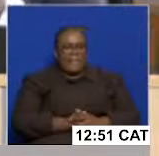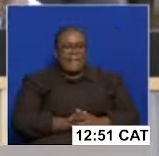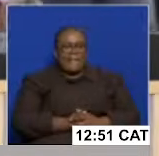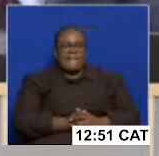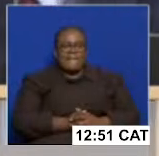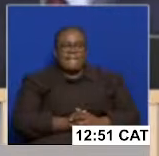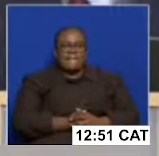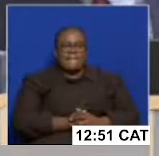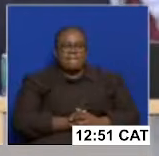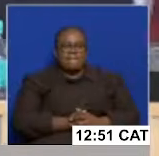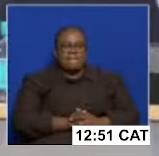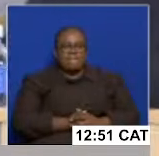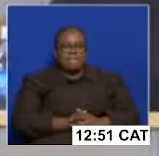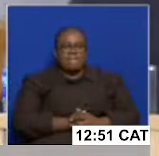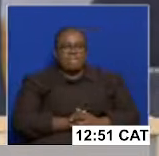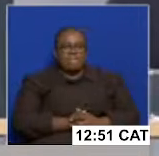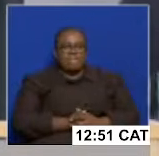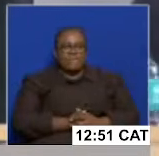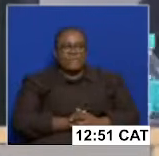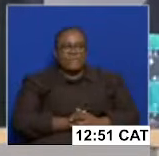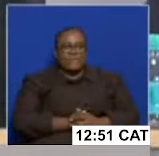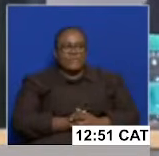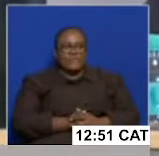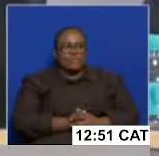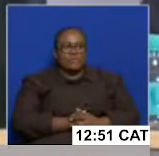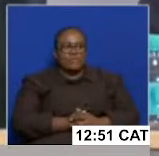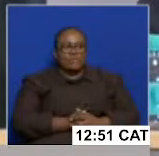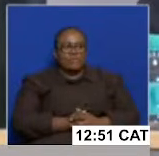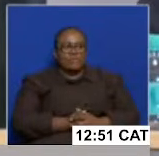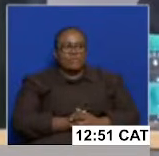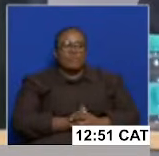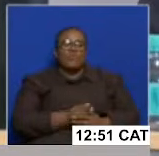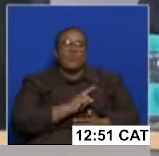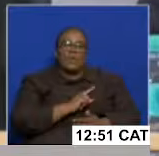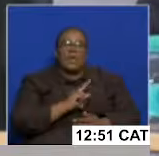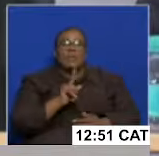Yes. because that's what you were discussing, you and her.